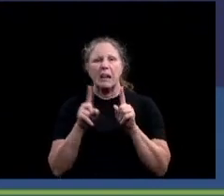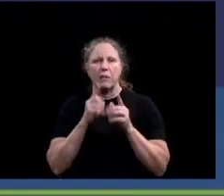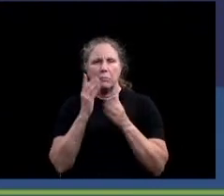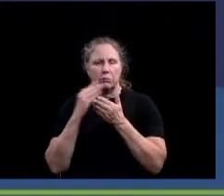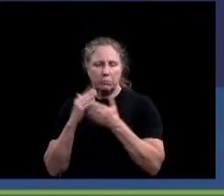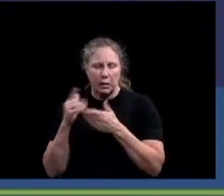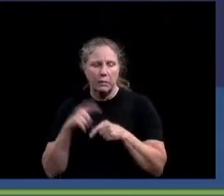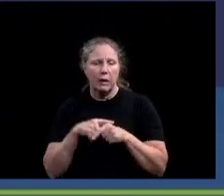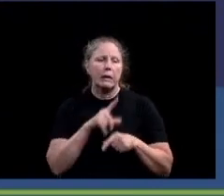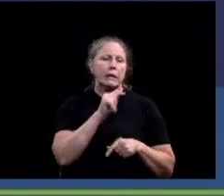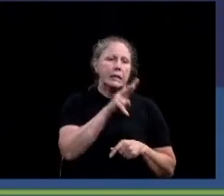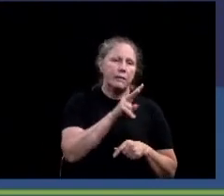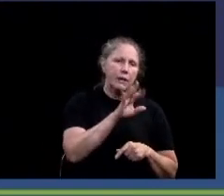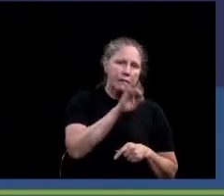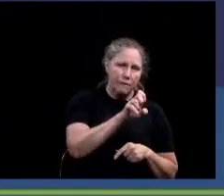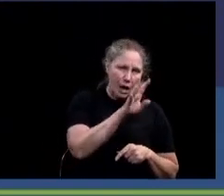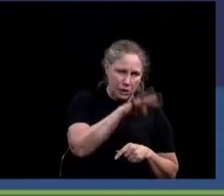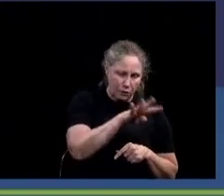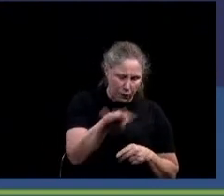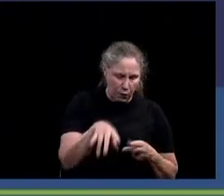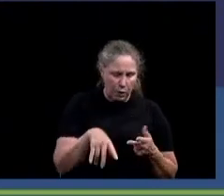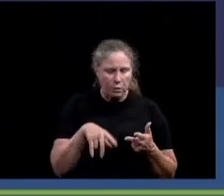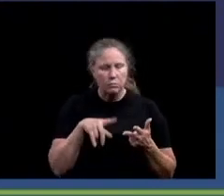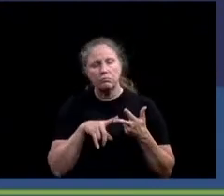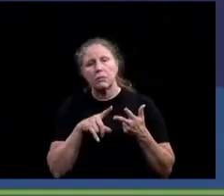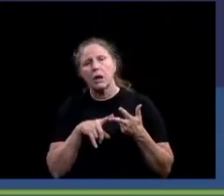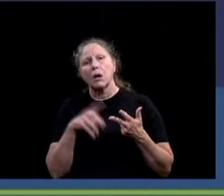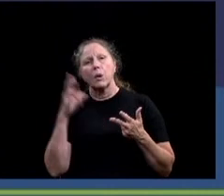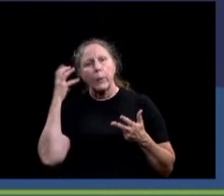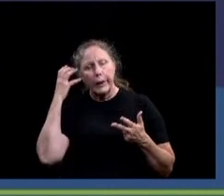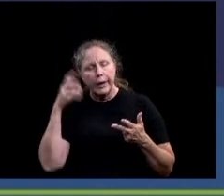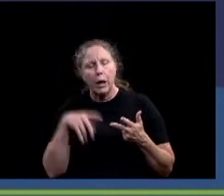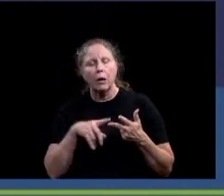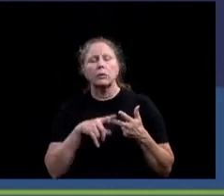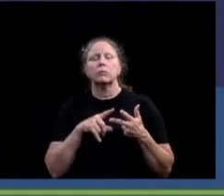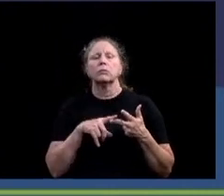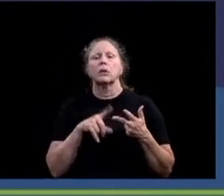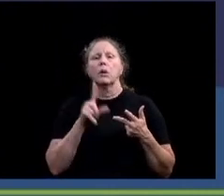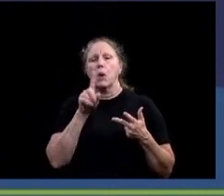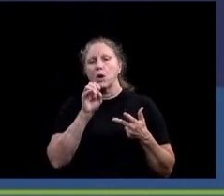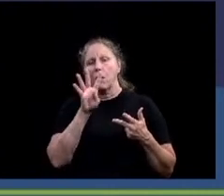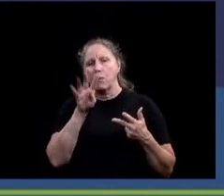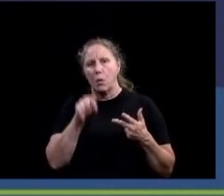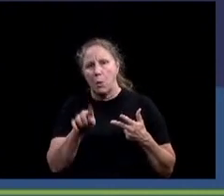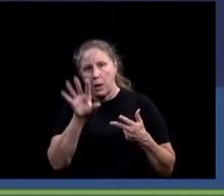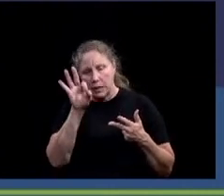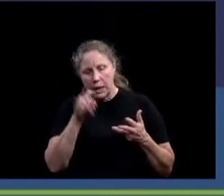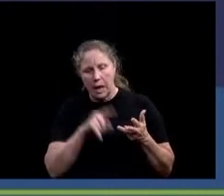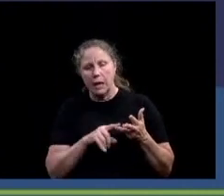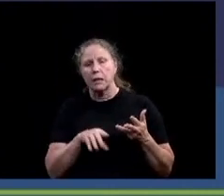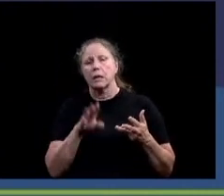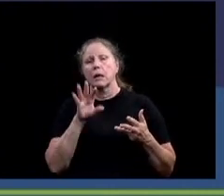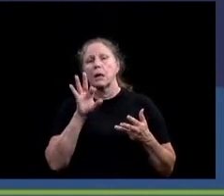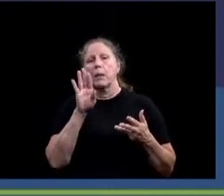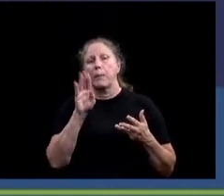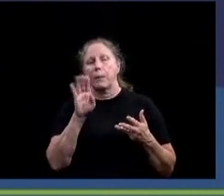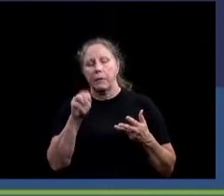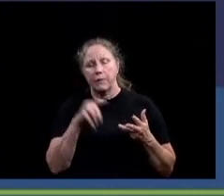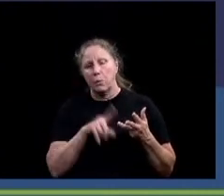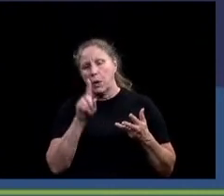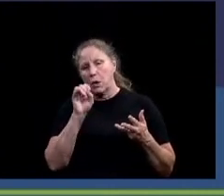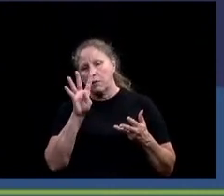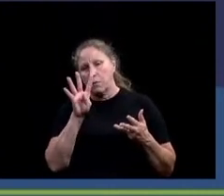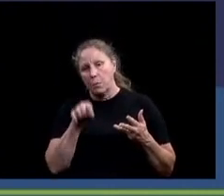We ran radio spots on 104.9 Bob FM, 104.1 La Lay, Power 108,